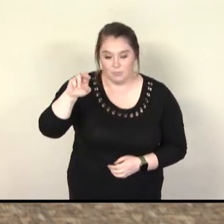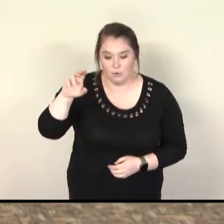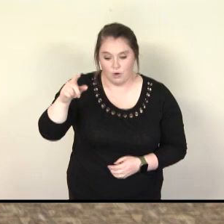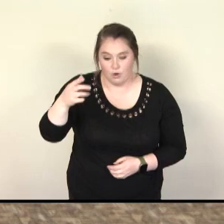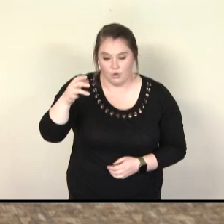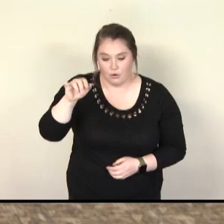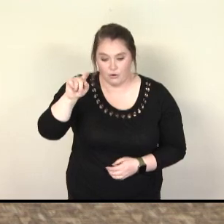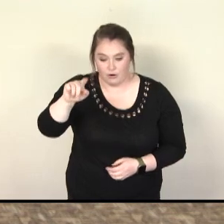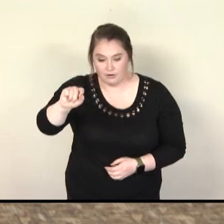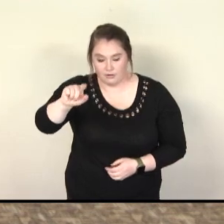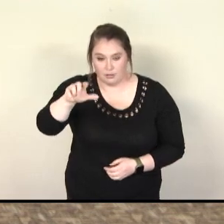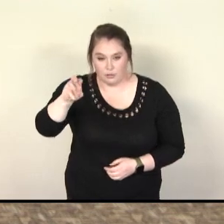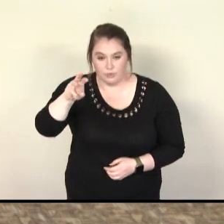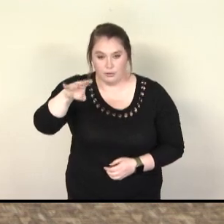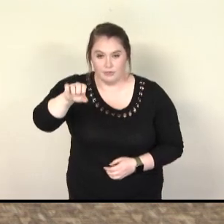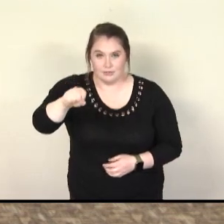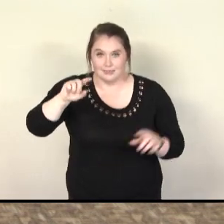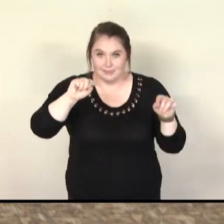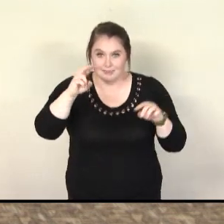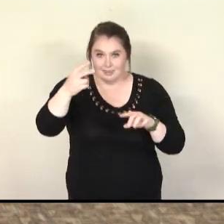and Margaret Lewis, second team.